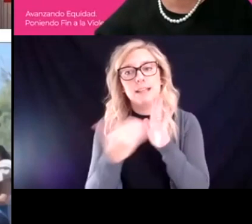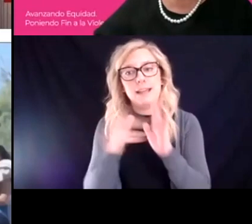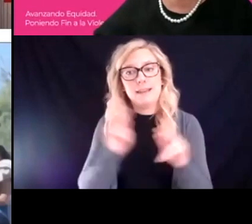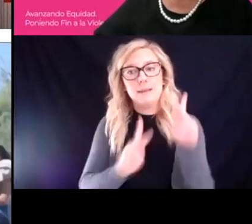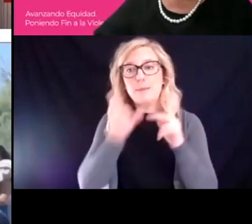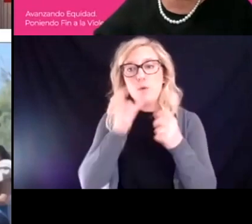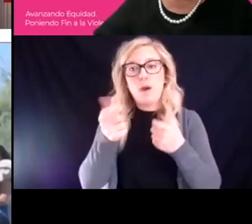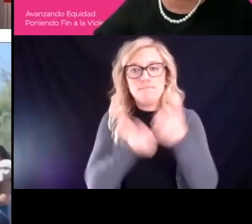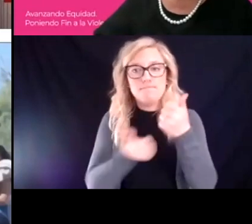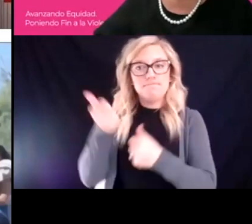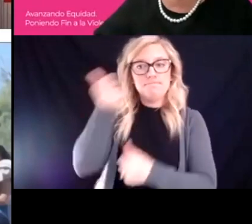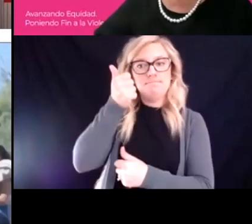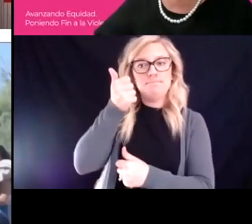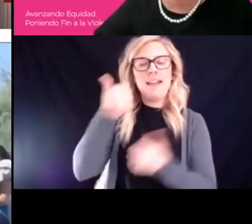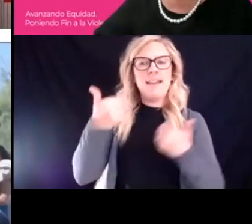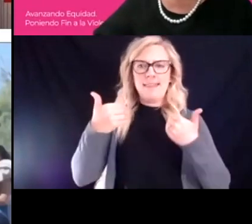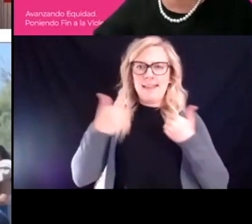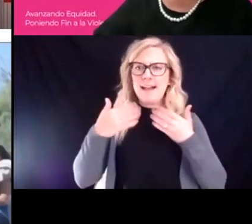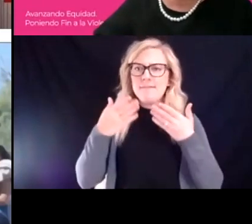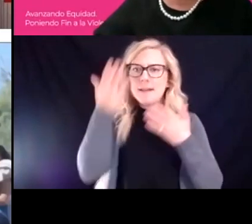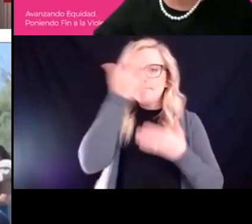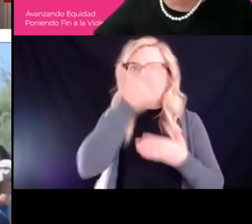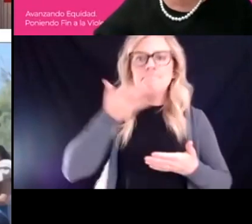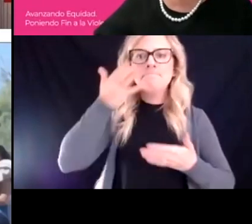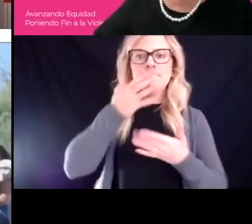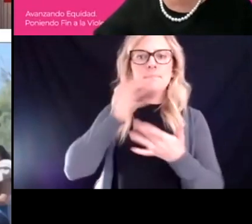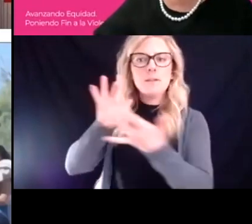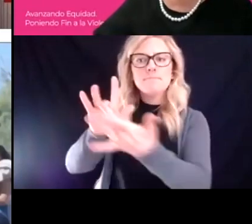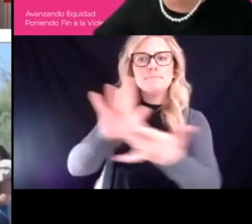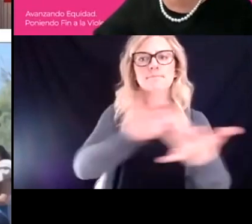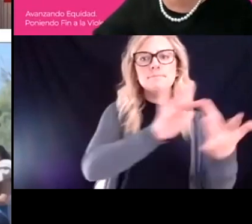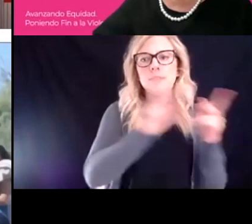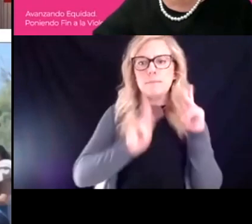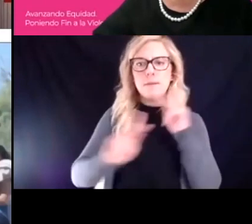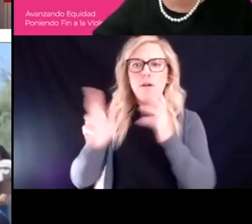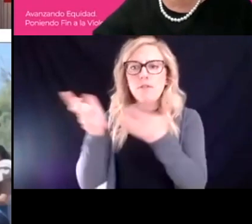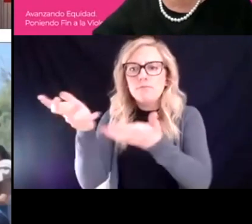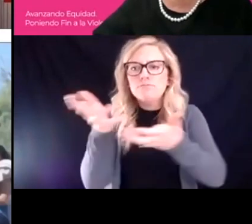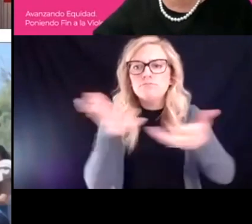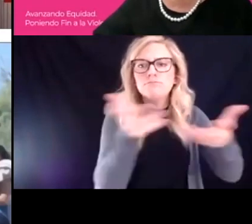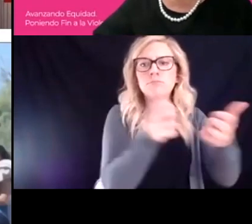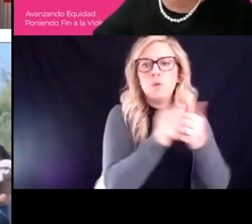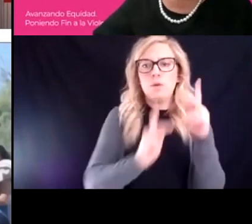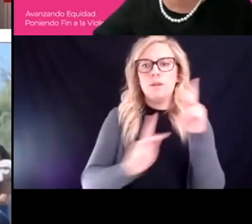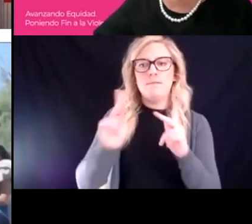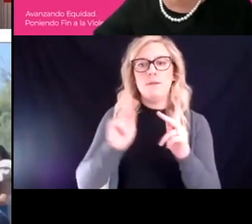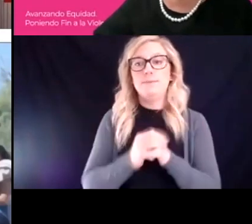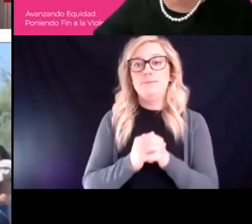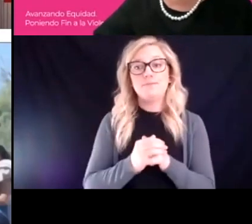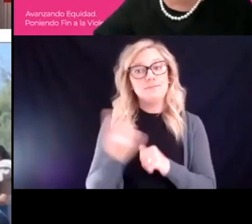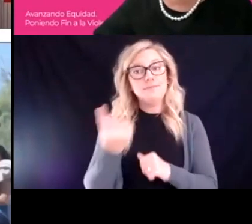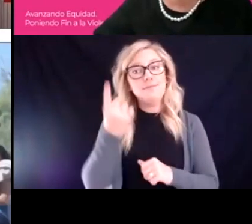have a public face and do outreach work in order to get everybody to work with us. One of the things that has helped me a lot